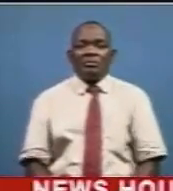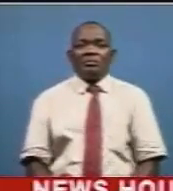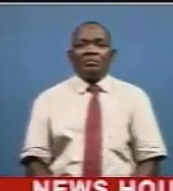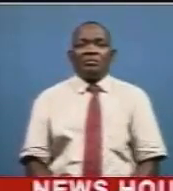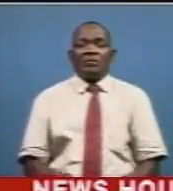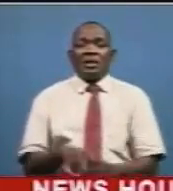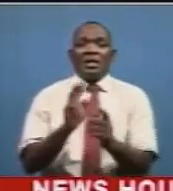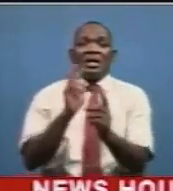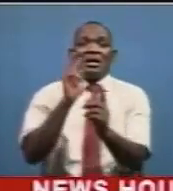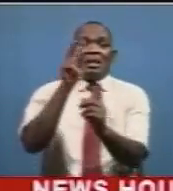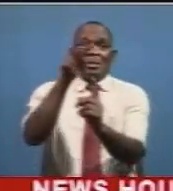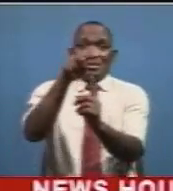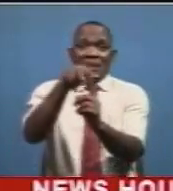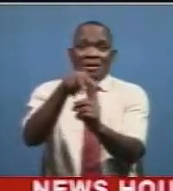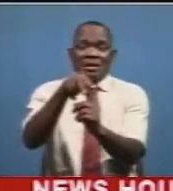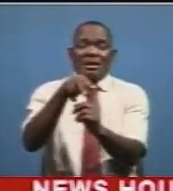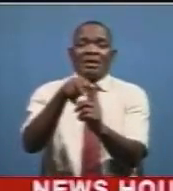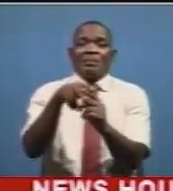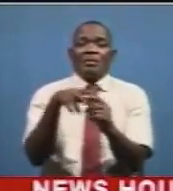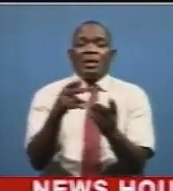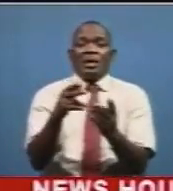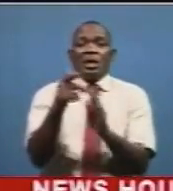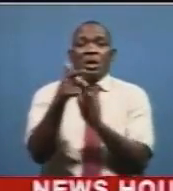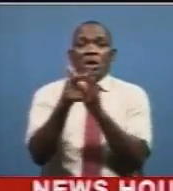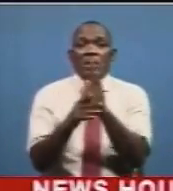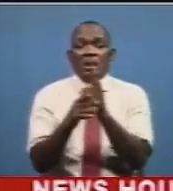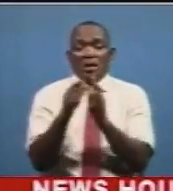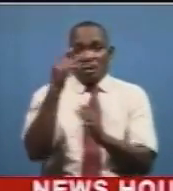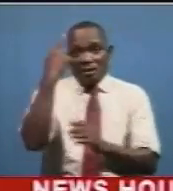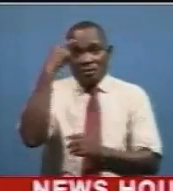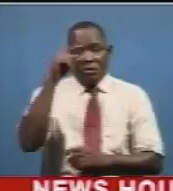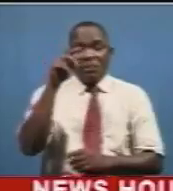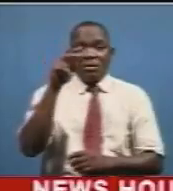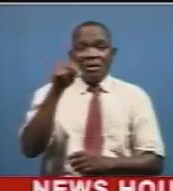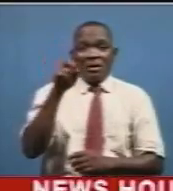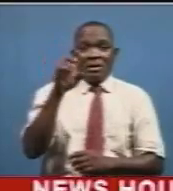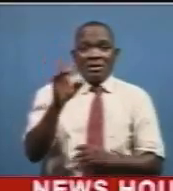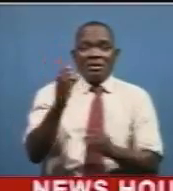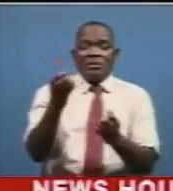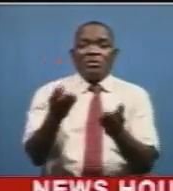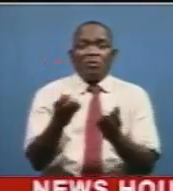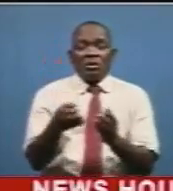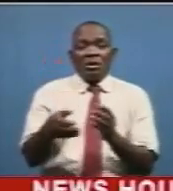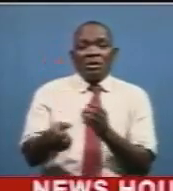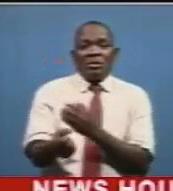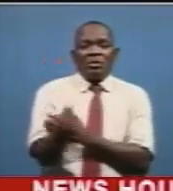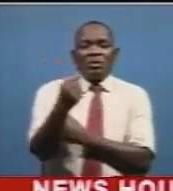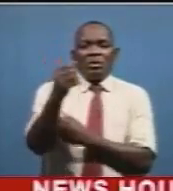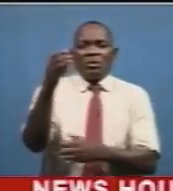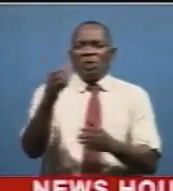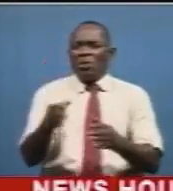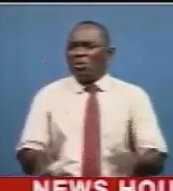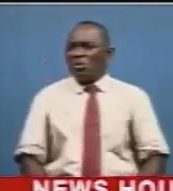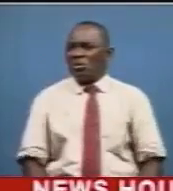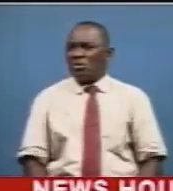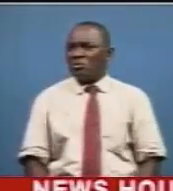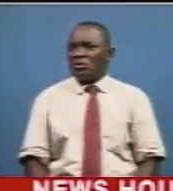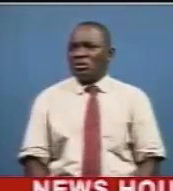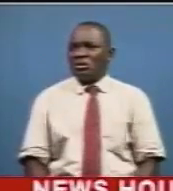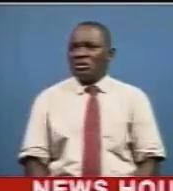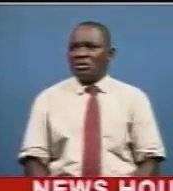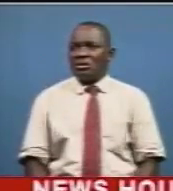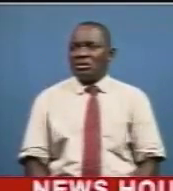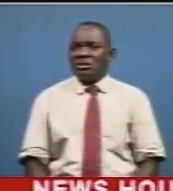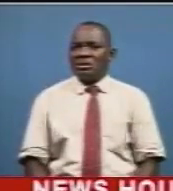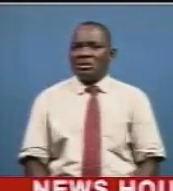The application moved by counsel for the petitioner wanted the Supreme Court to grant its leave of an order to